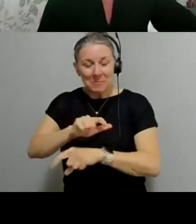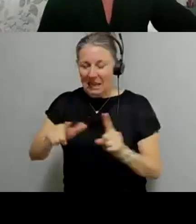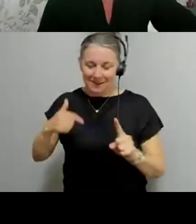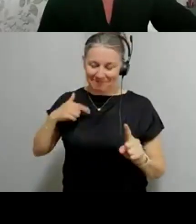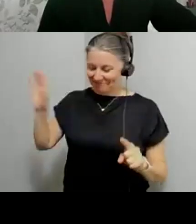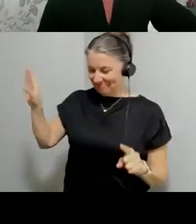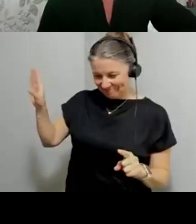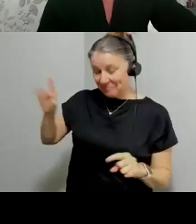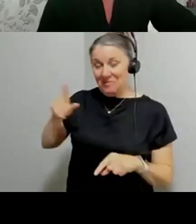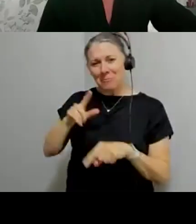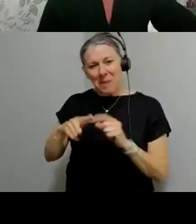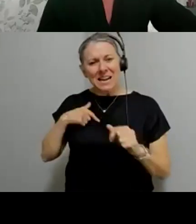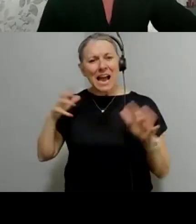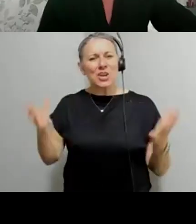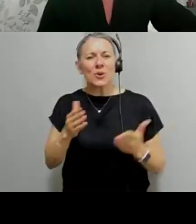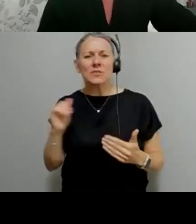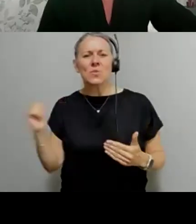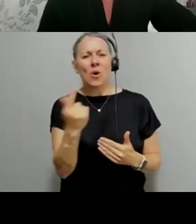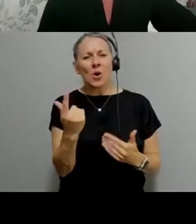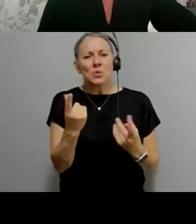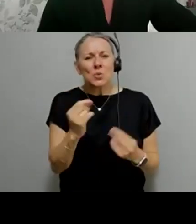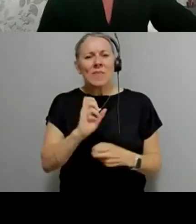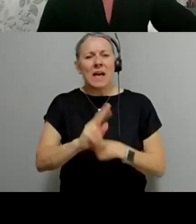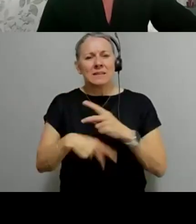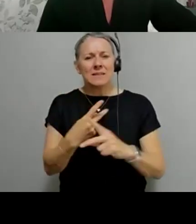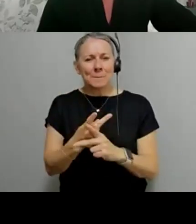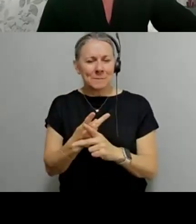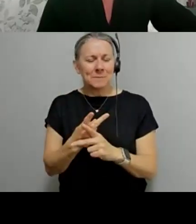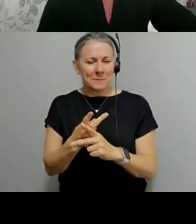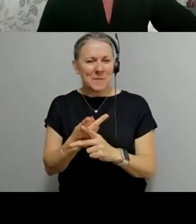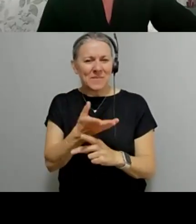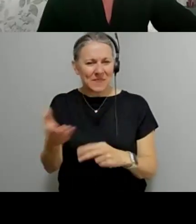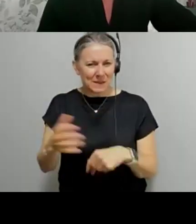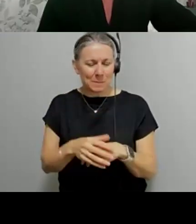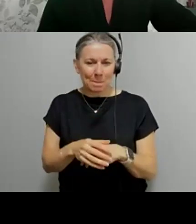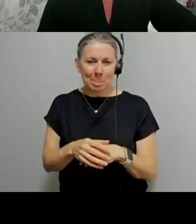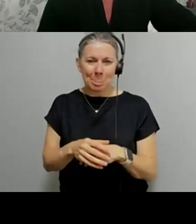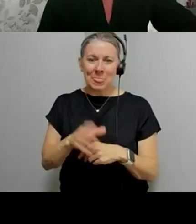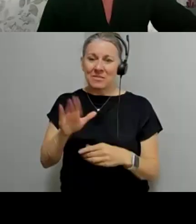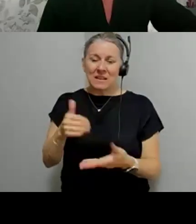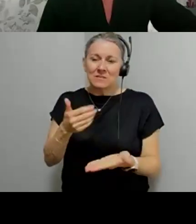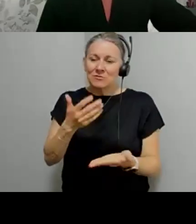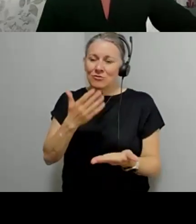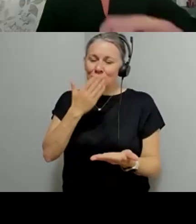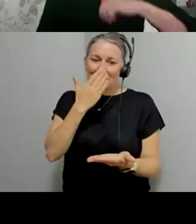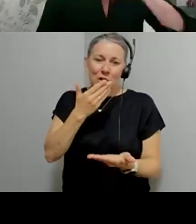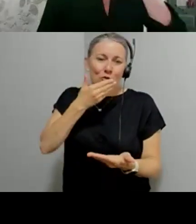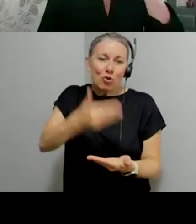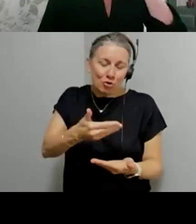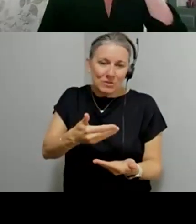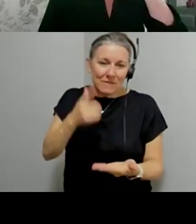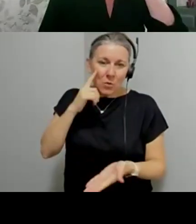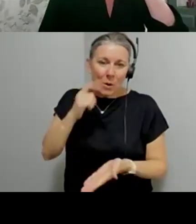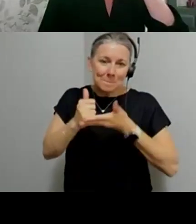with something like that, because that's such a comprehensive response to elder abuse involving the whole